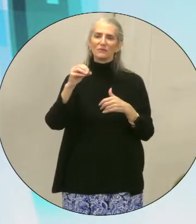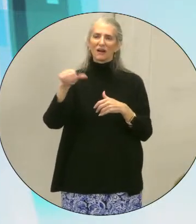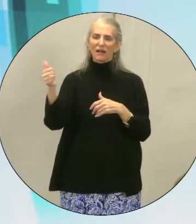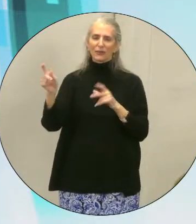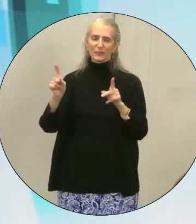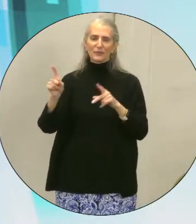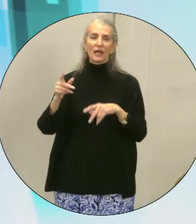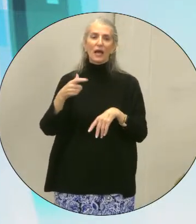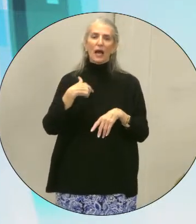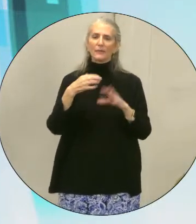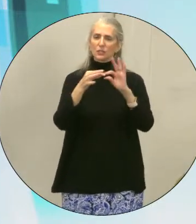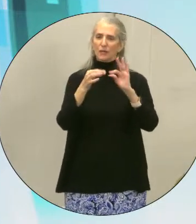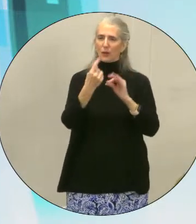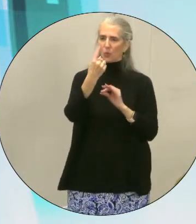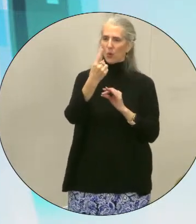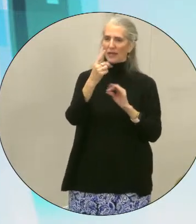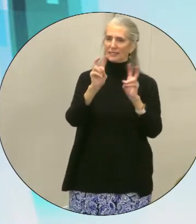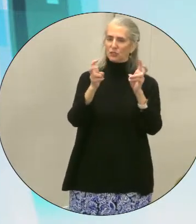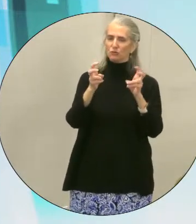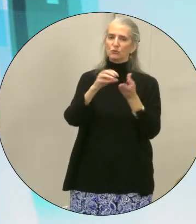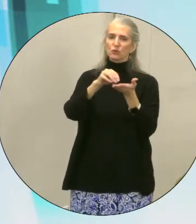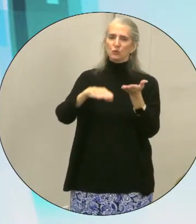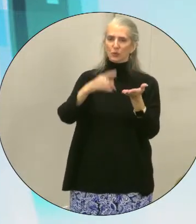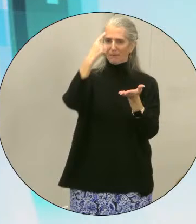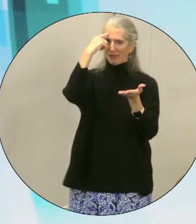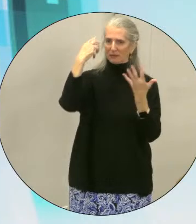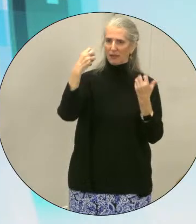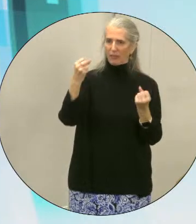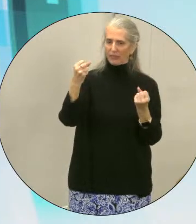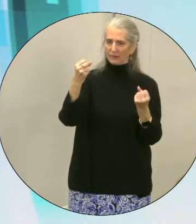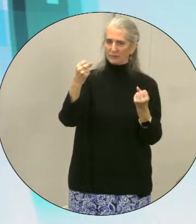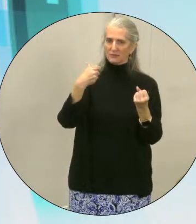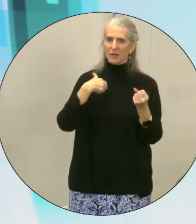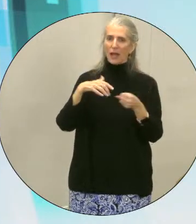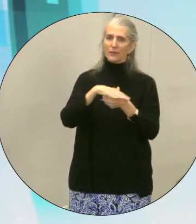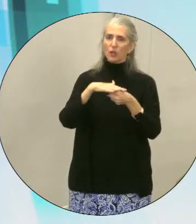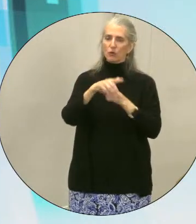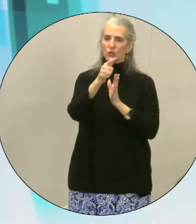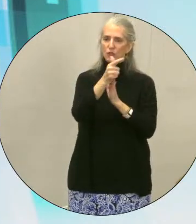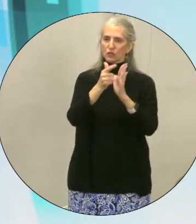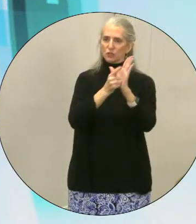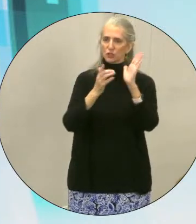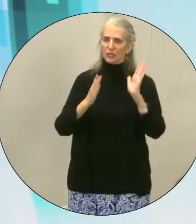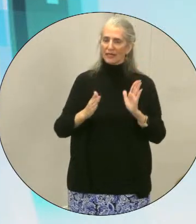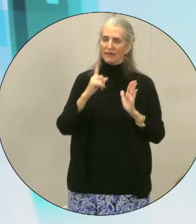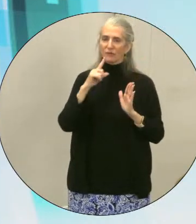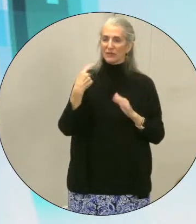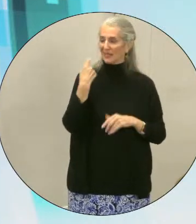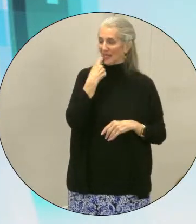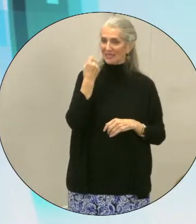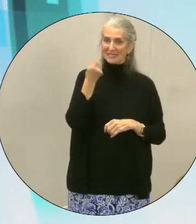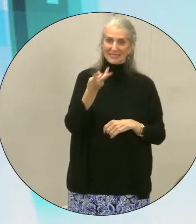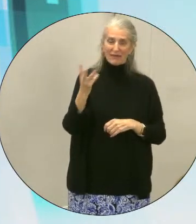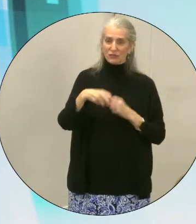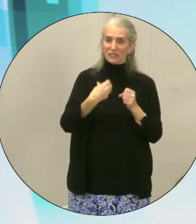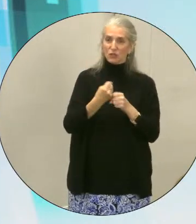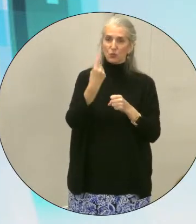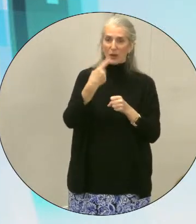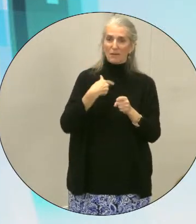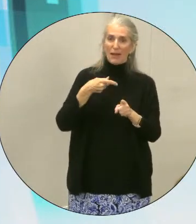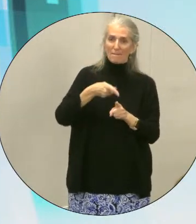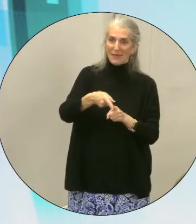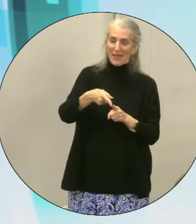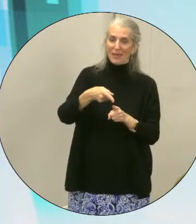issue, and that is student mental health. I'm a local attorney, and for the last several years, one of my main clients has